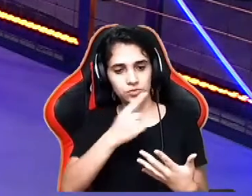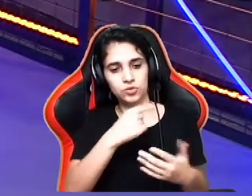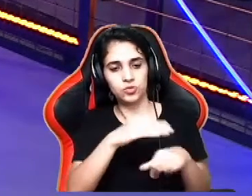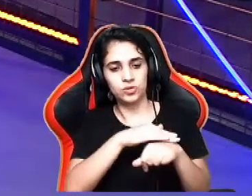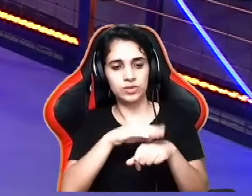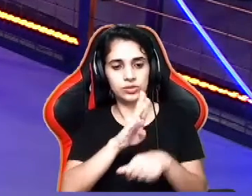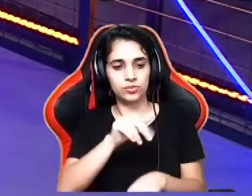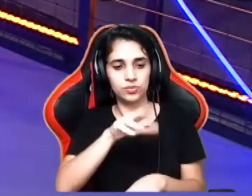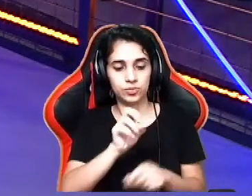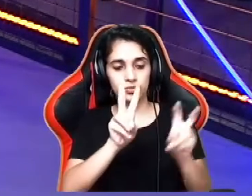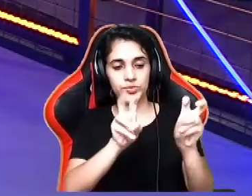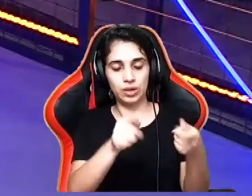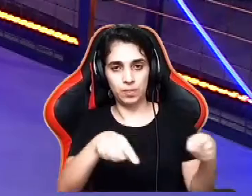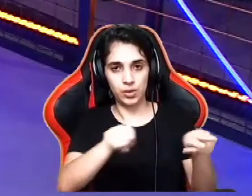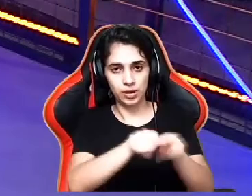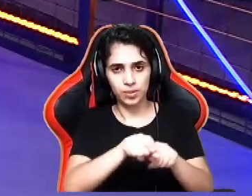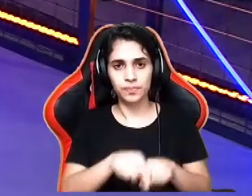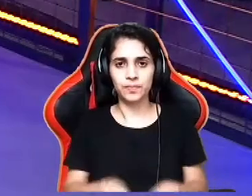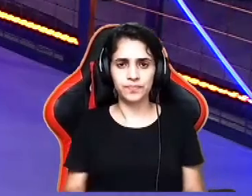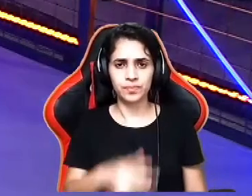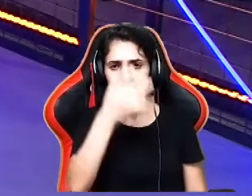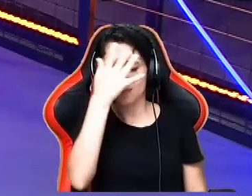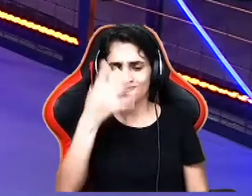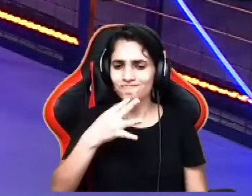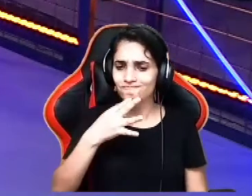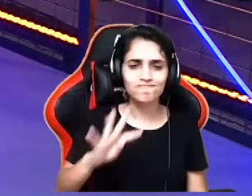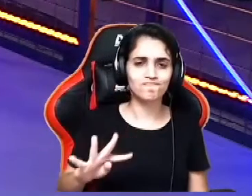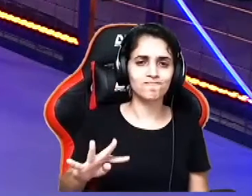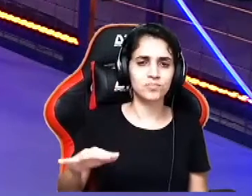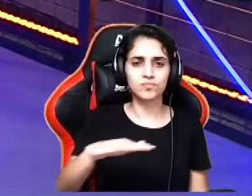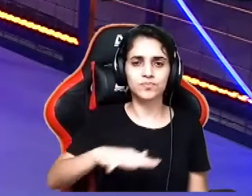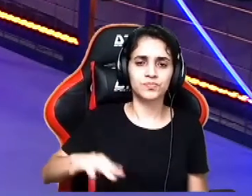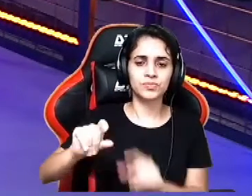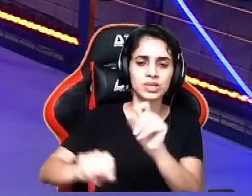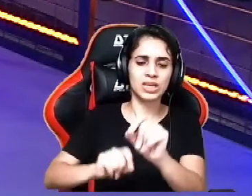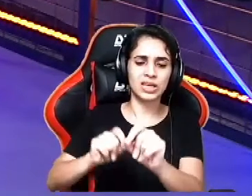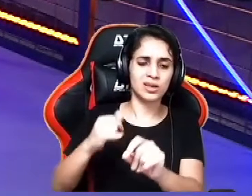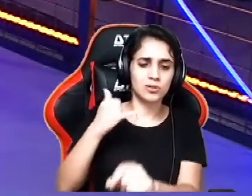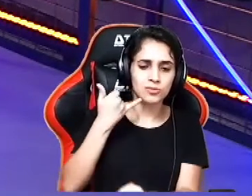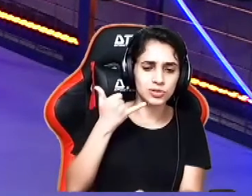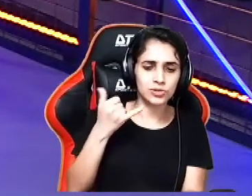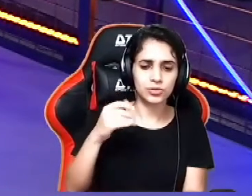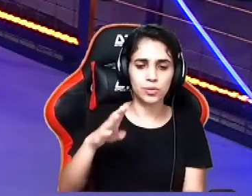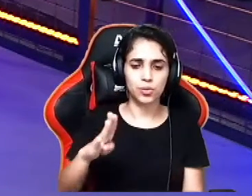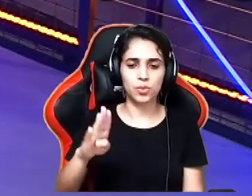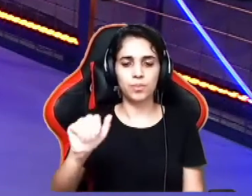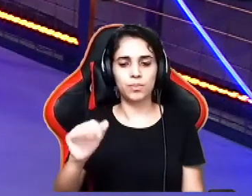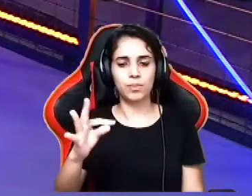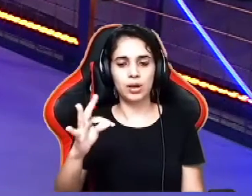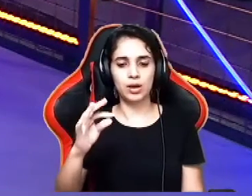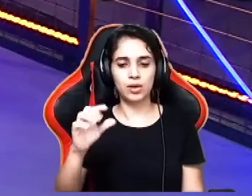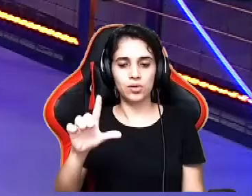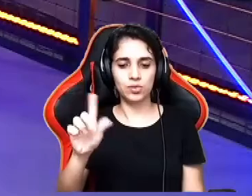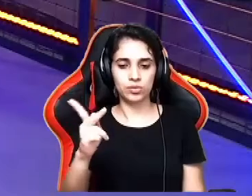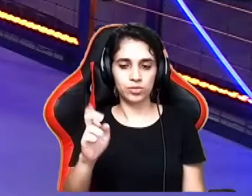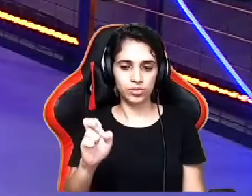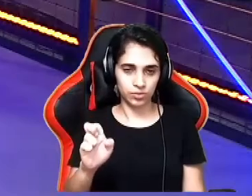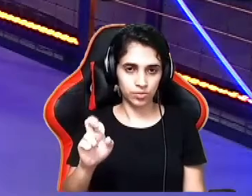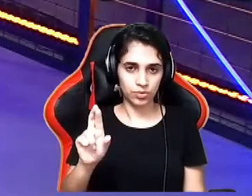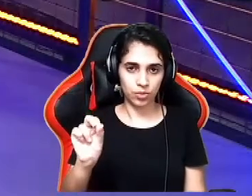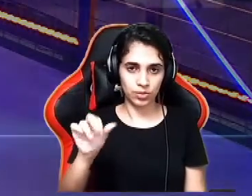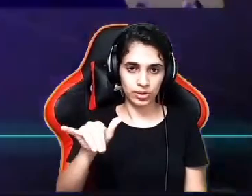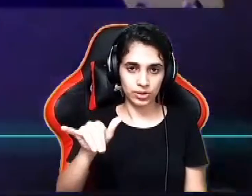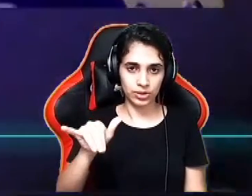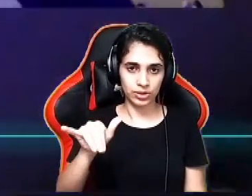So, Rafa, you're on the spot now. For those who don't know what a battle royale kind of game is, what